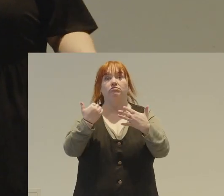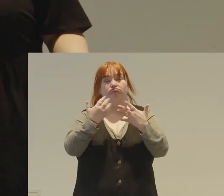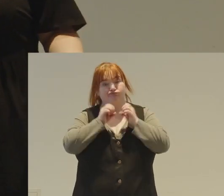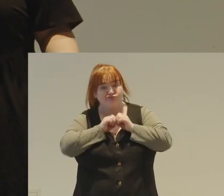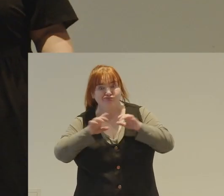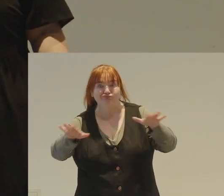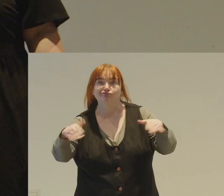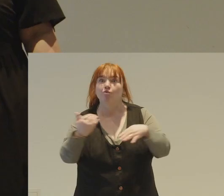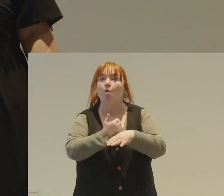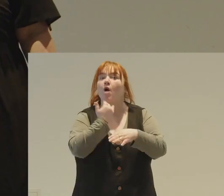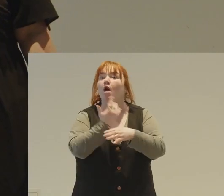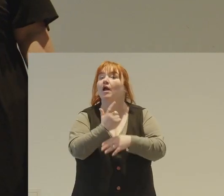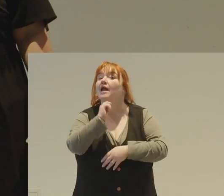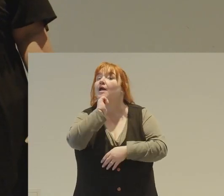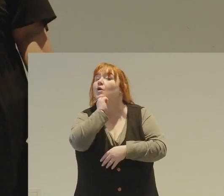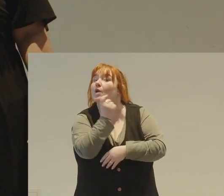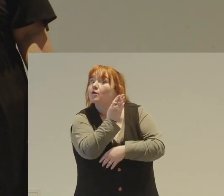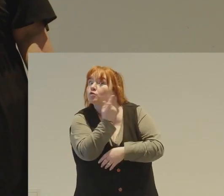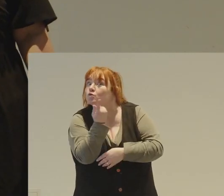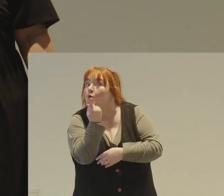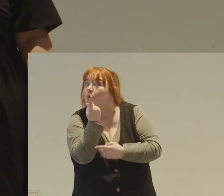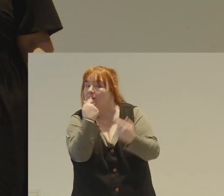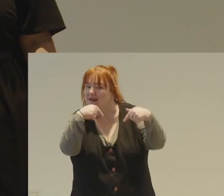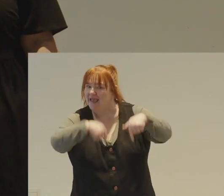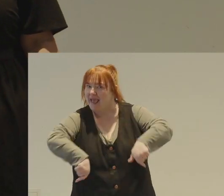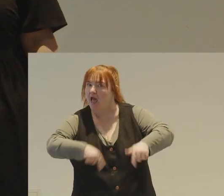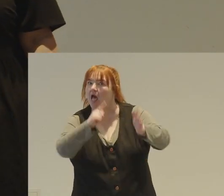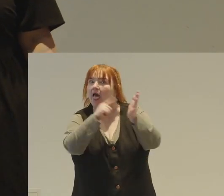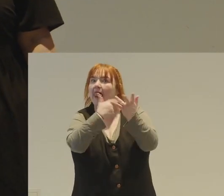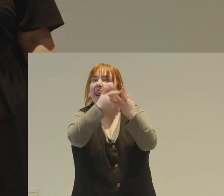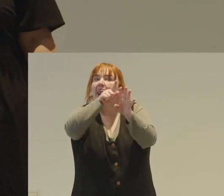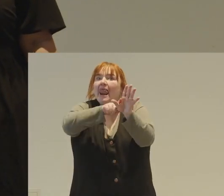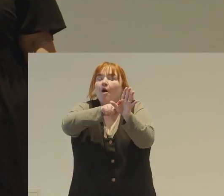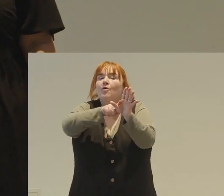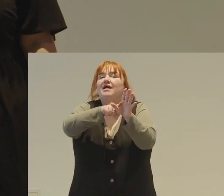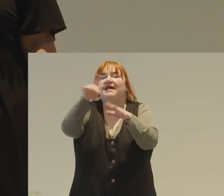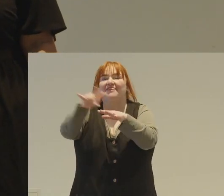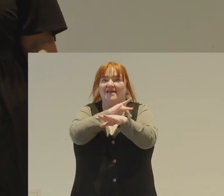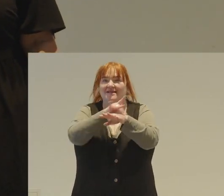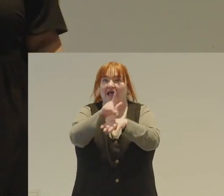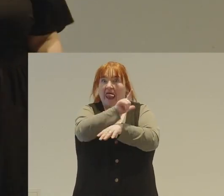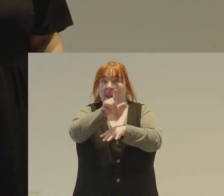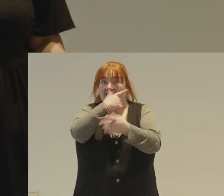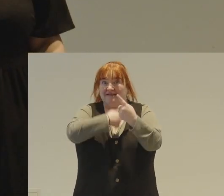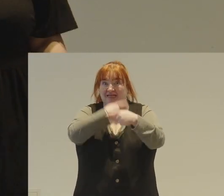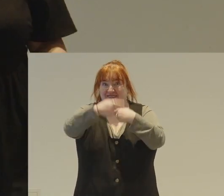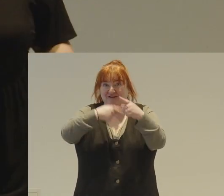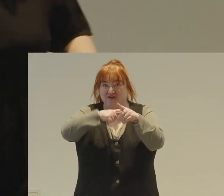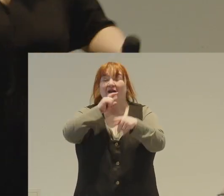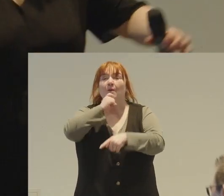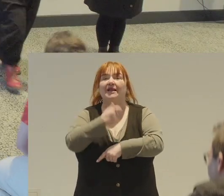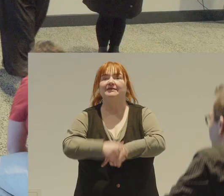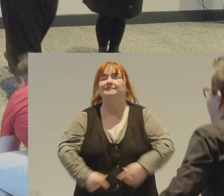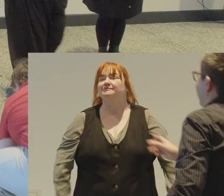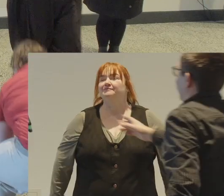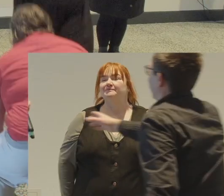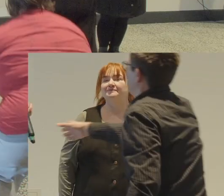will be at the Lowry later this year. And you're going to hear more about that later on.